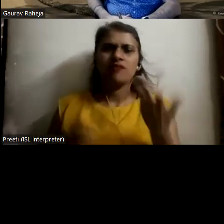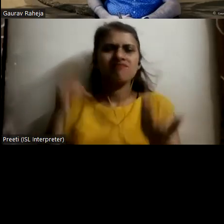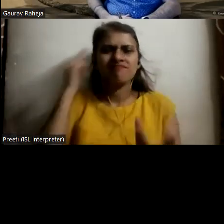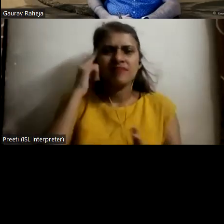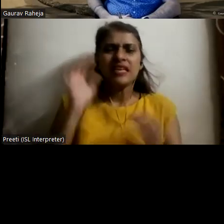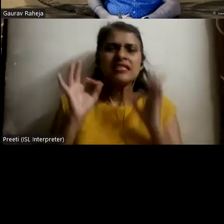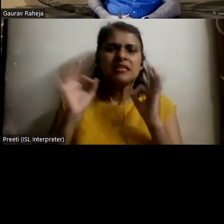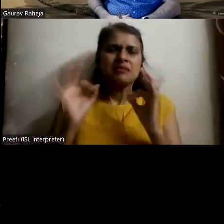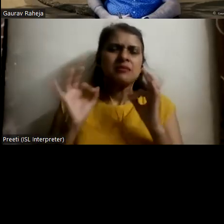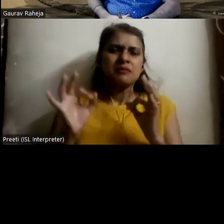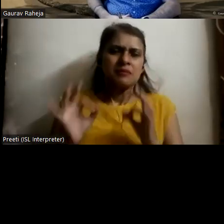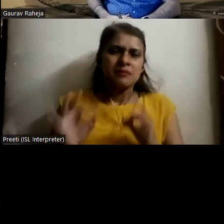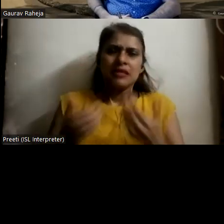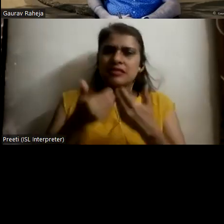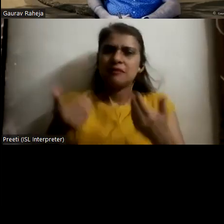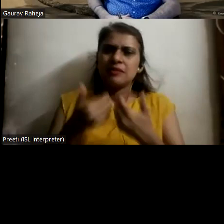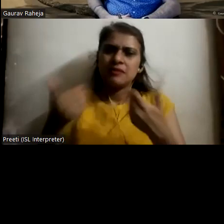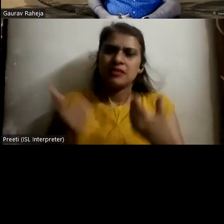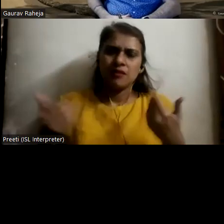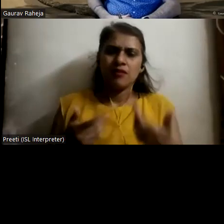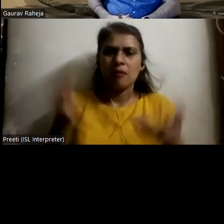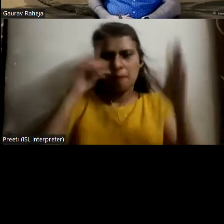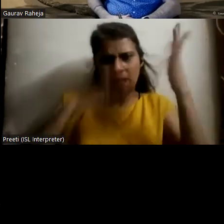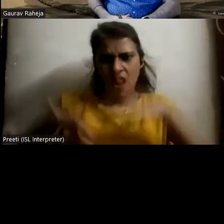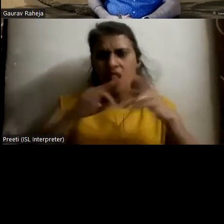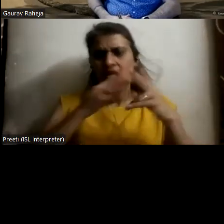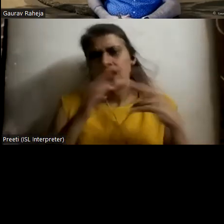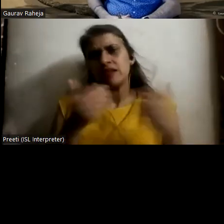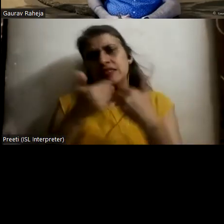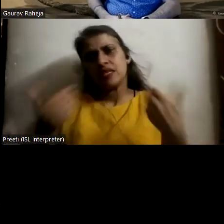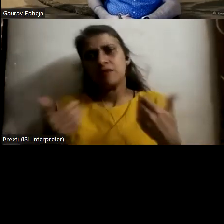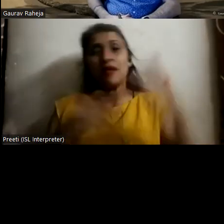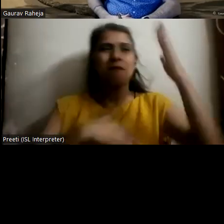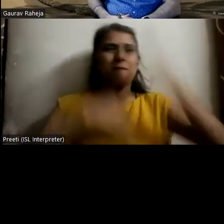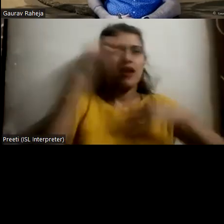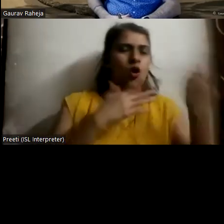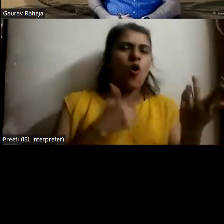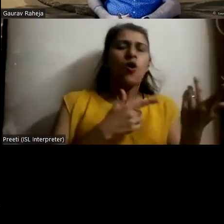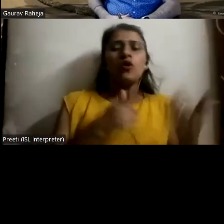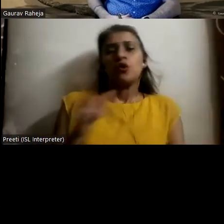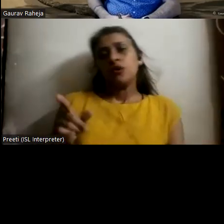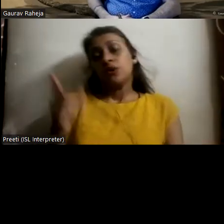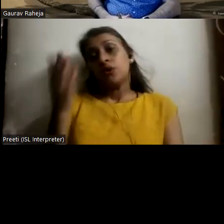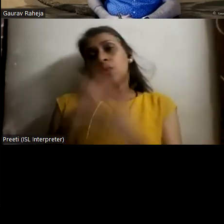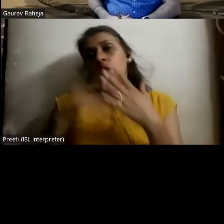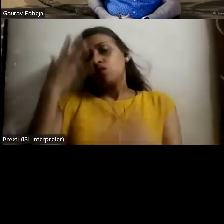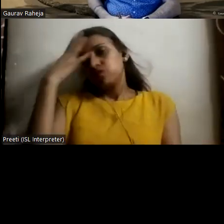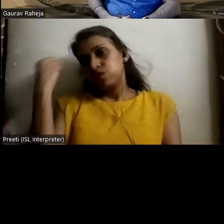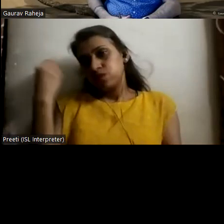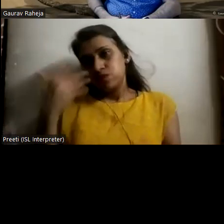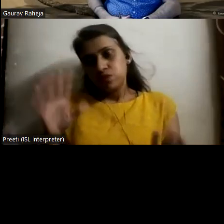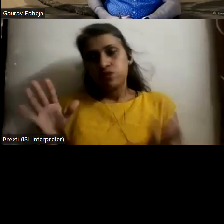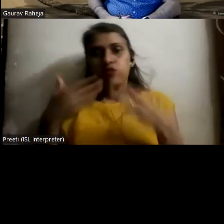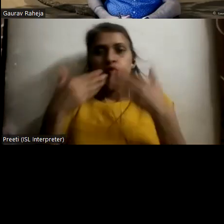extra aesthetics. So if you have designed a building and you say, oh, I forgot to widen the